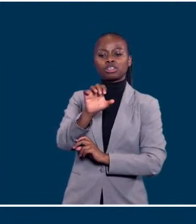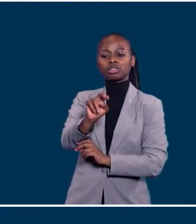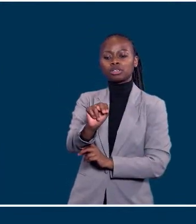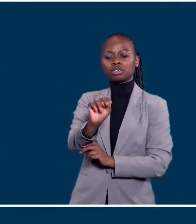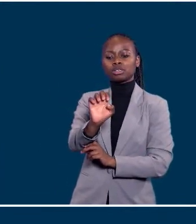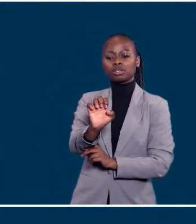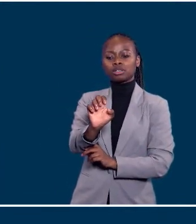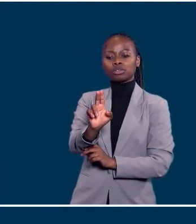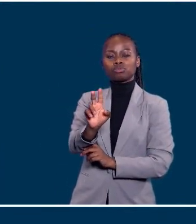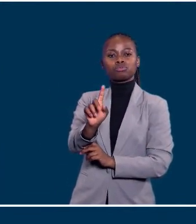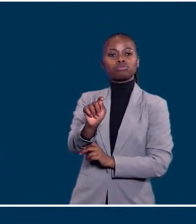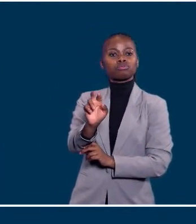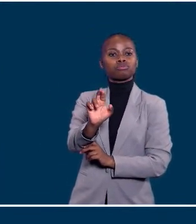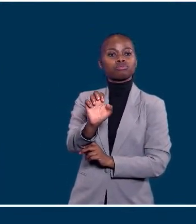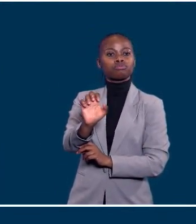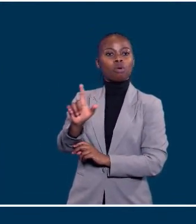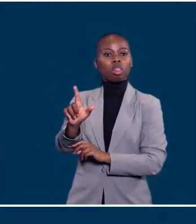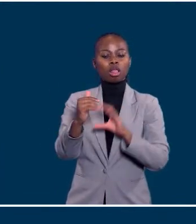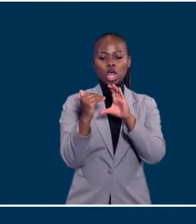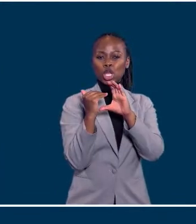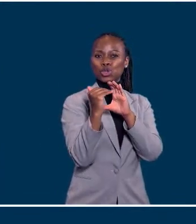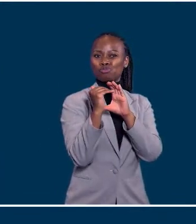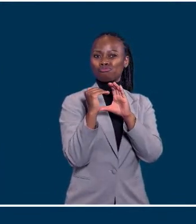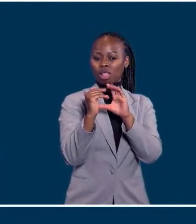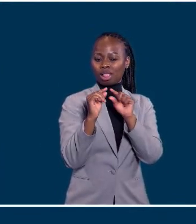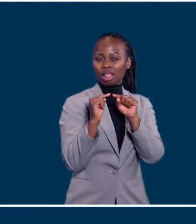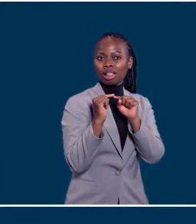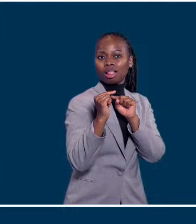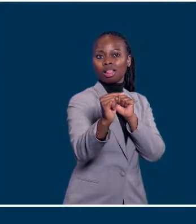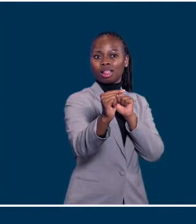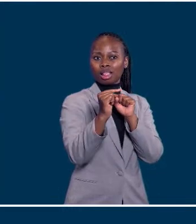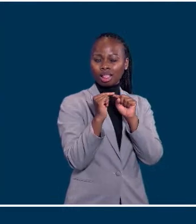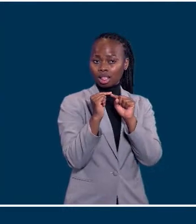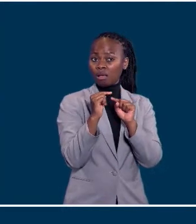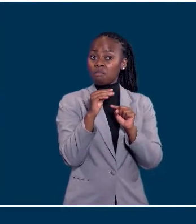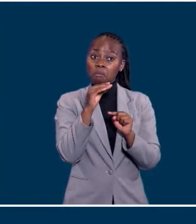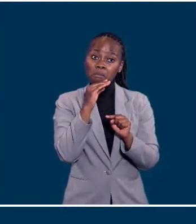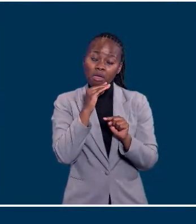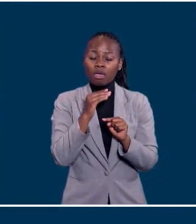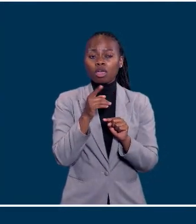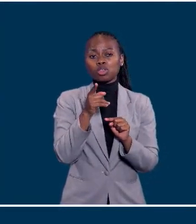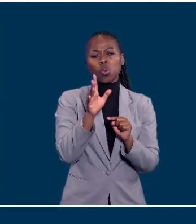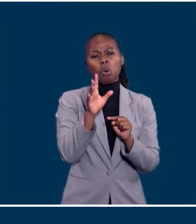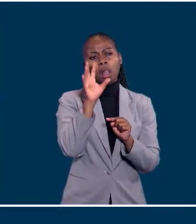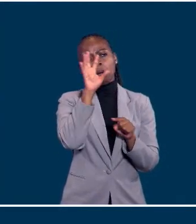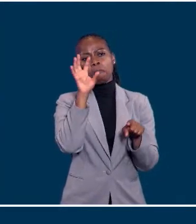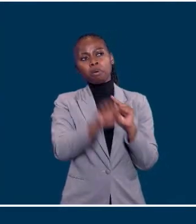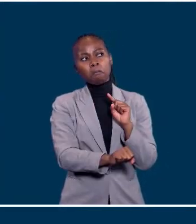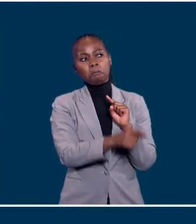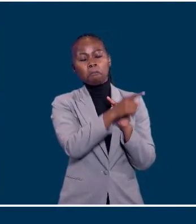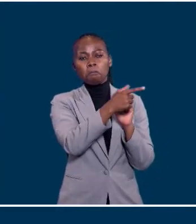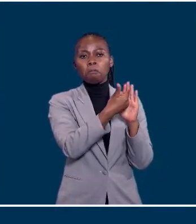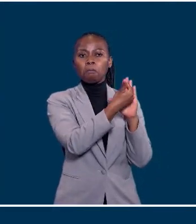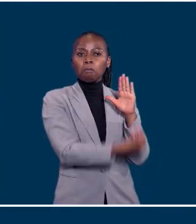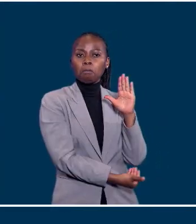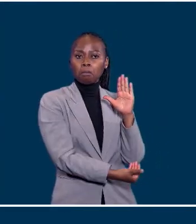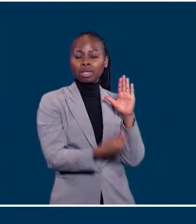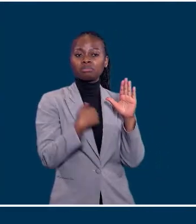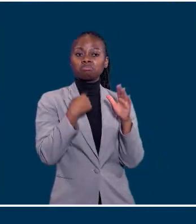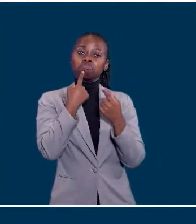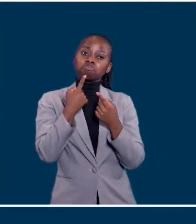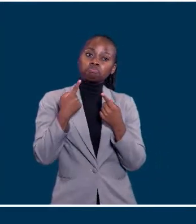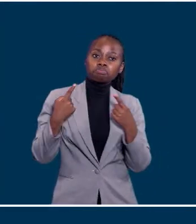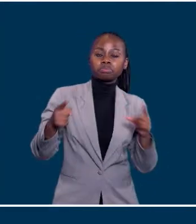risks that lead to quite low forecast confidence, and you will pick that up from our monetary policy